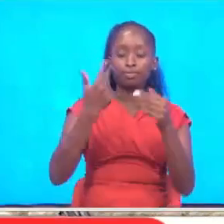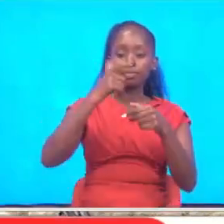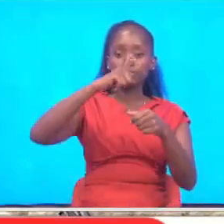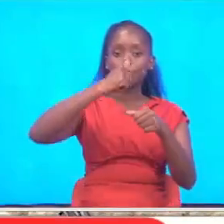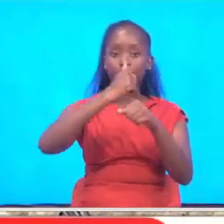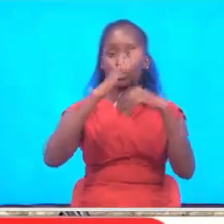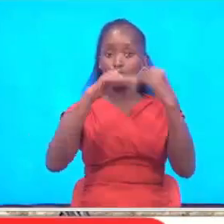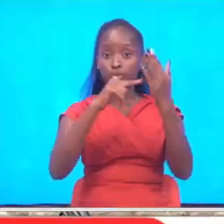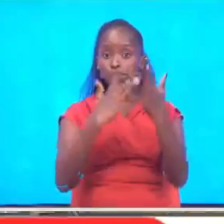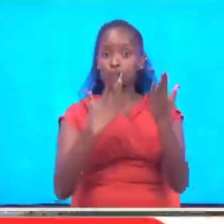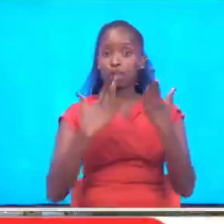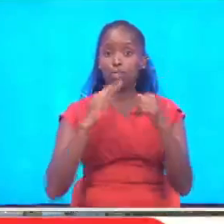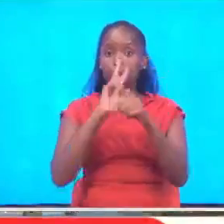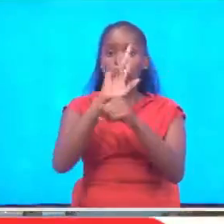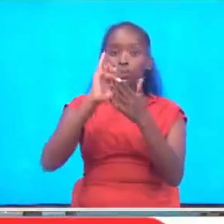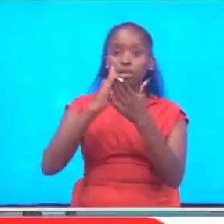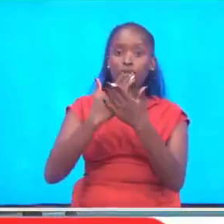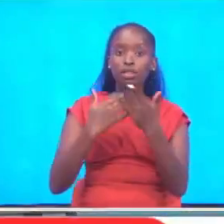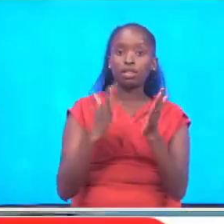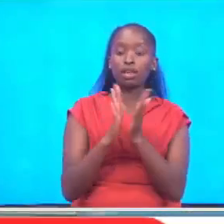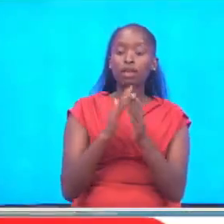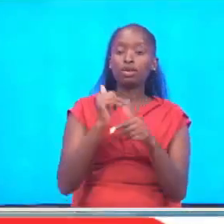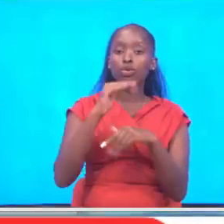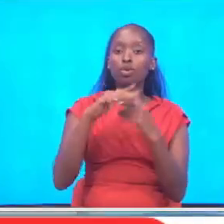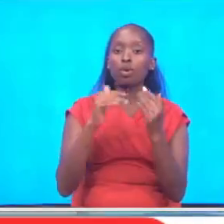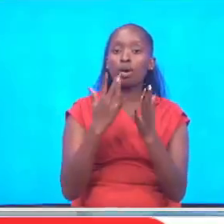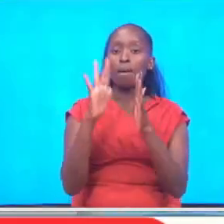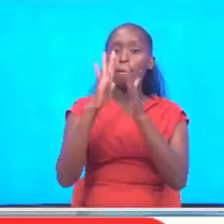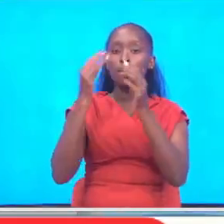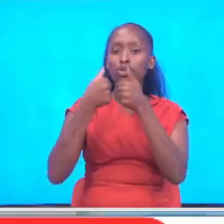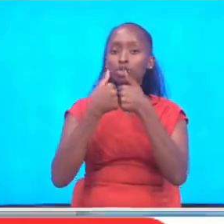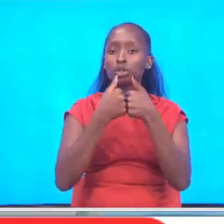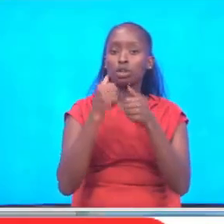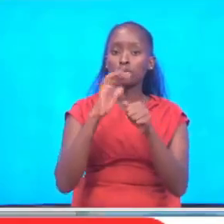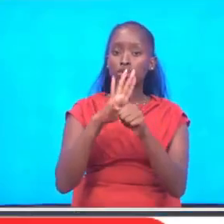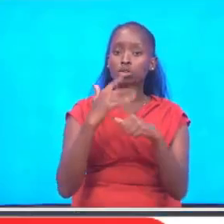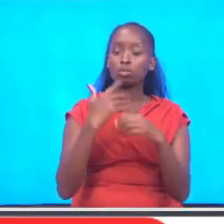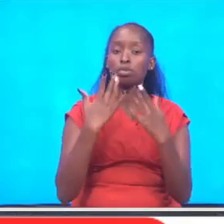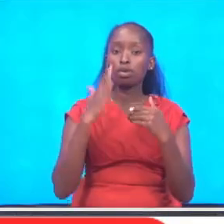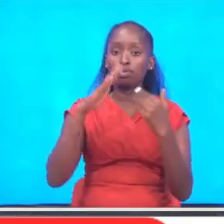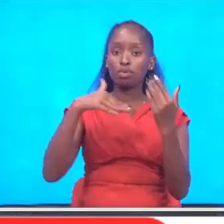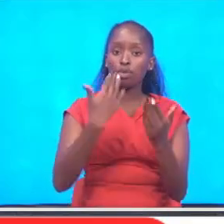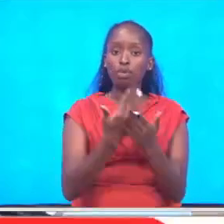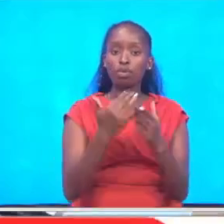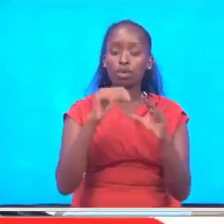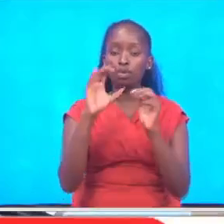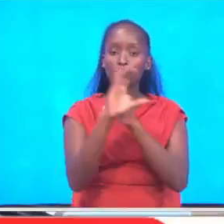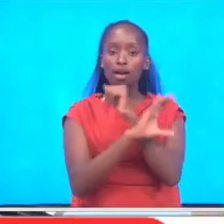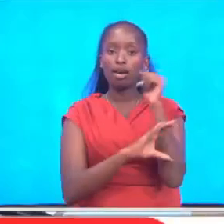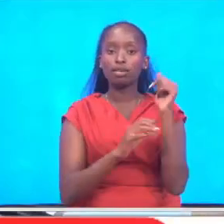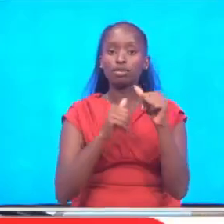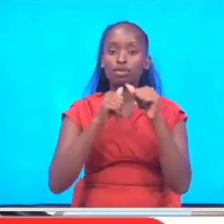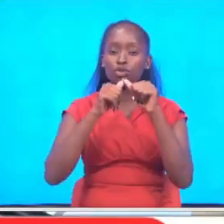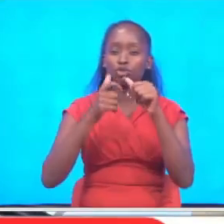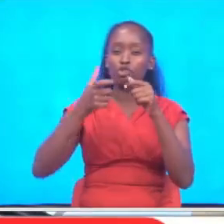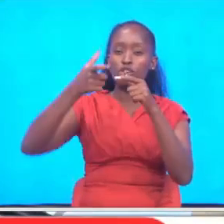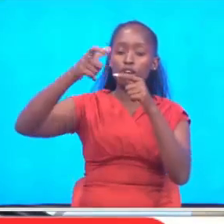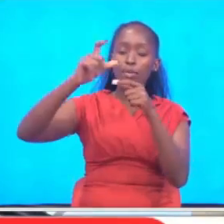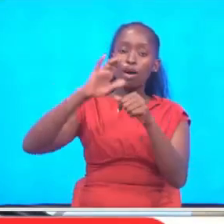ardhi imethibitishwa kuwa changamoto kubwa, huku idadi ya watu nchini ikiendelea kuongezeka. In